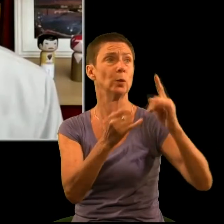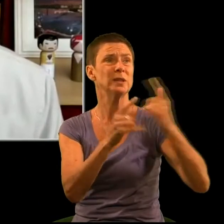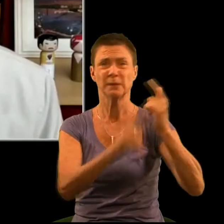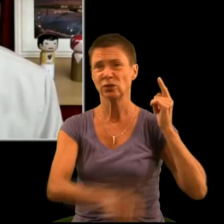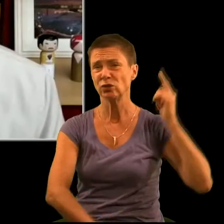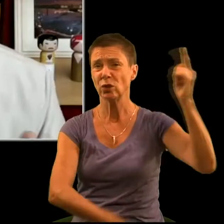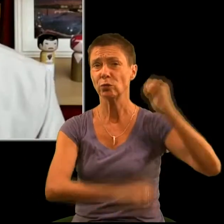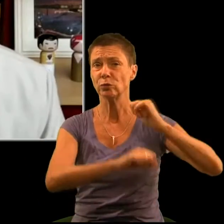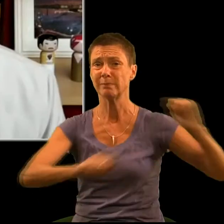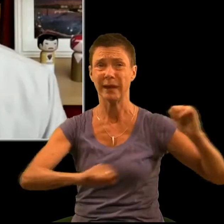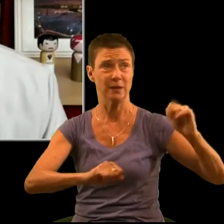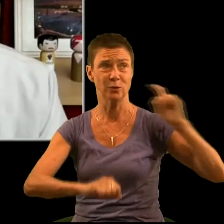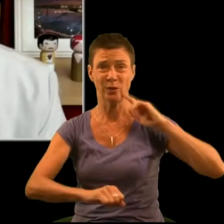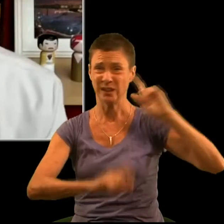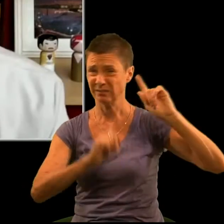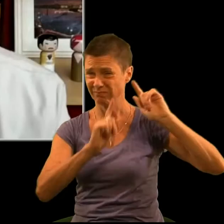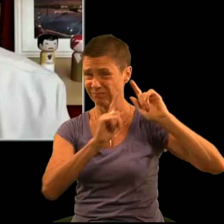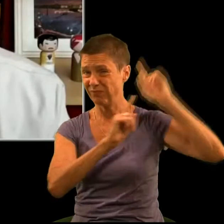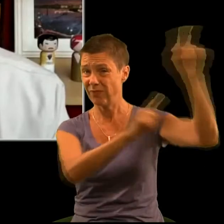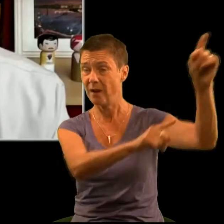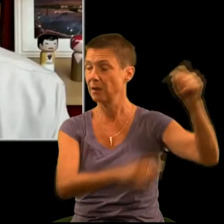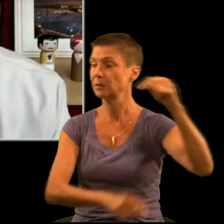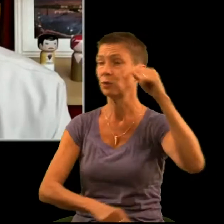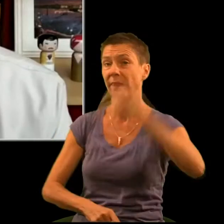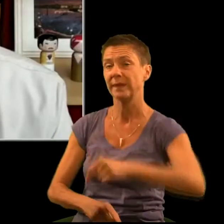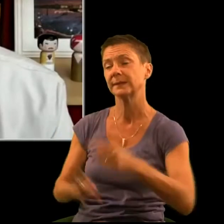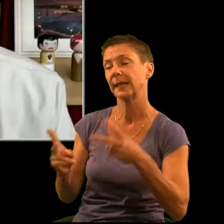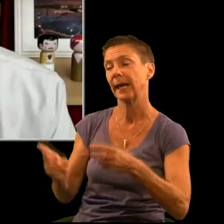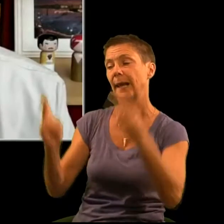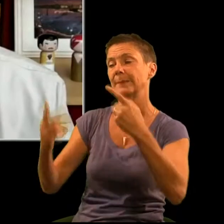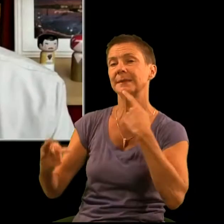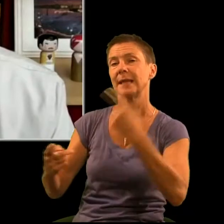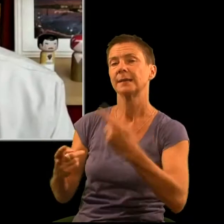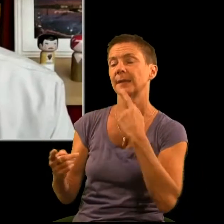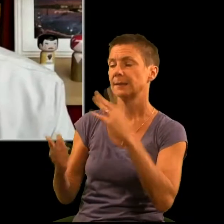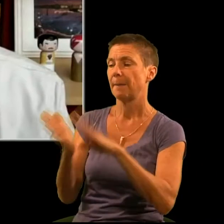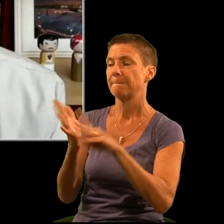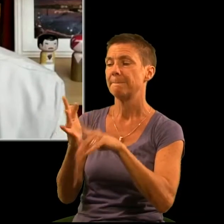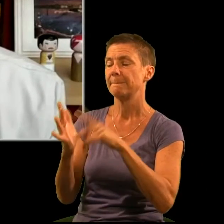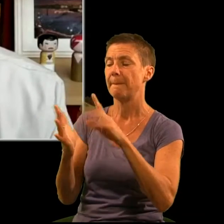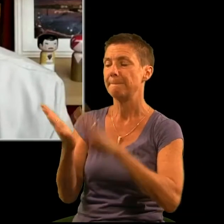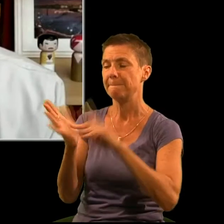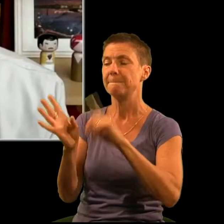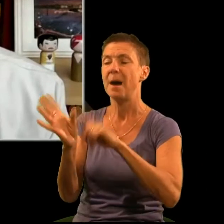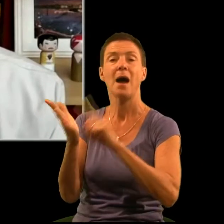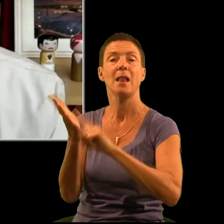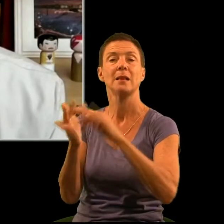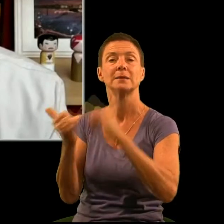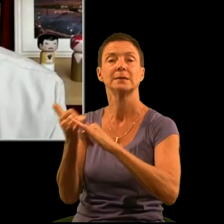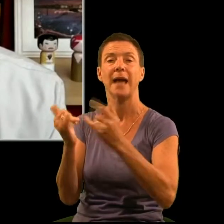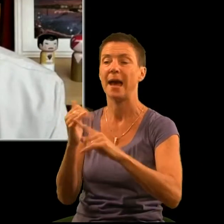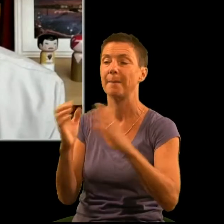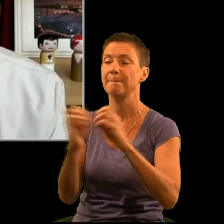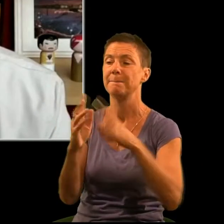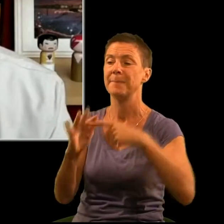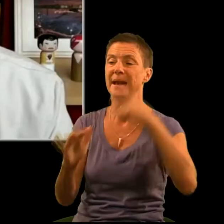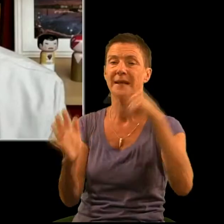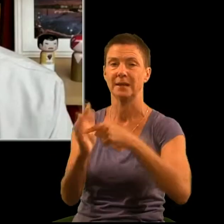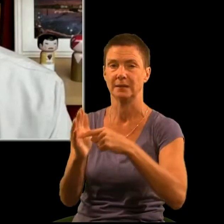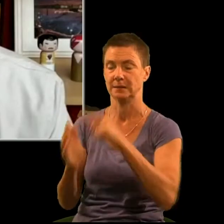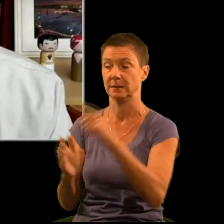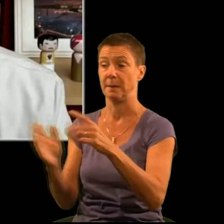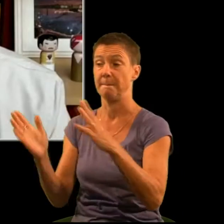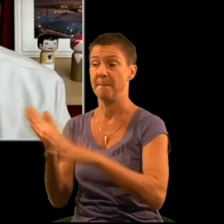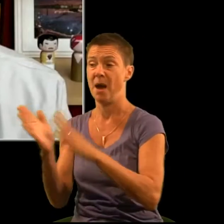cameo. So this little piece just tells us a little bit about Miles and Beckett. That's the two twins, and Miles is the brainy one and Beckett is the active